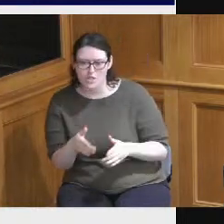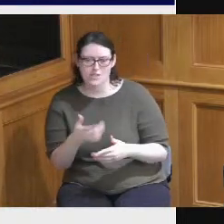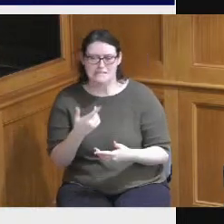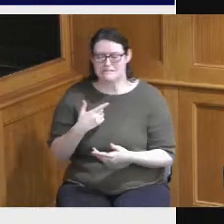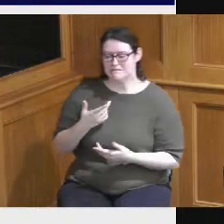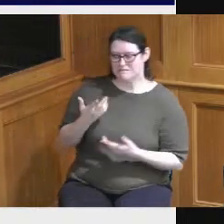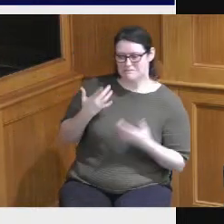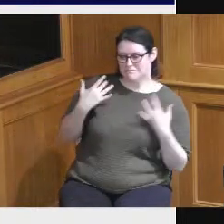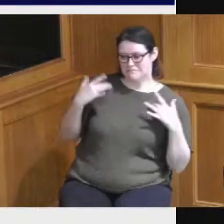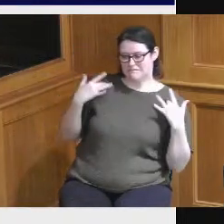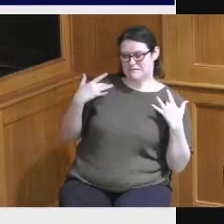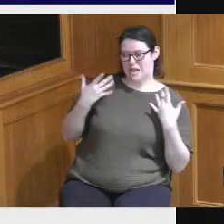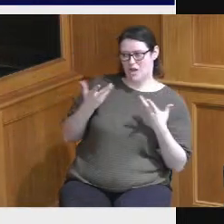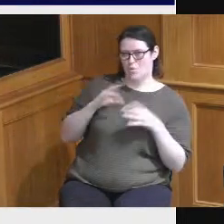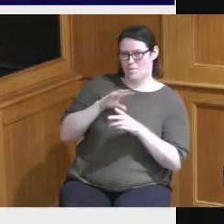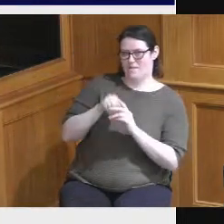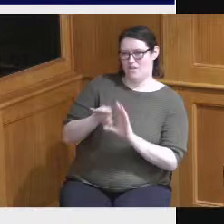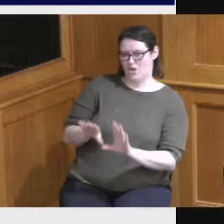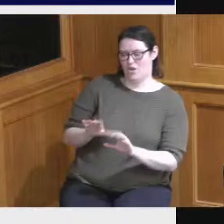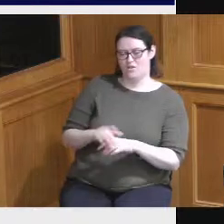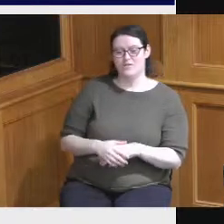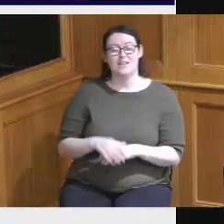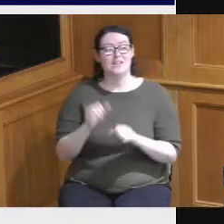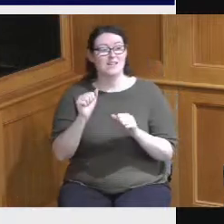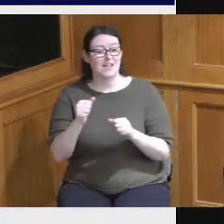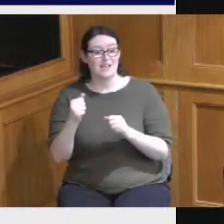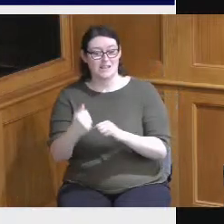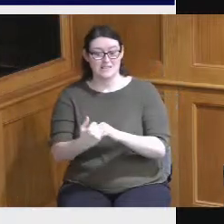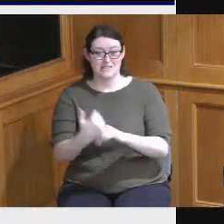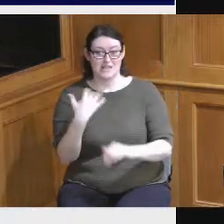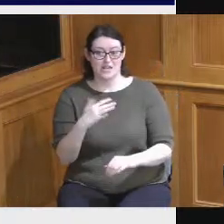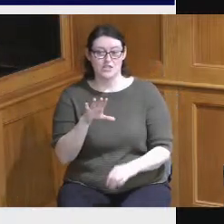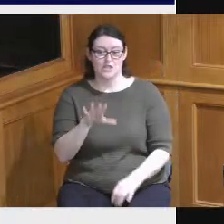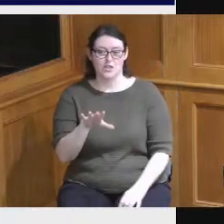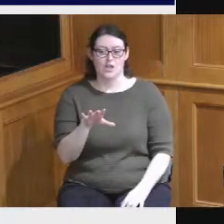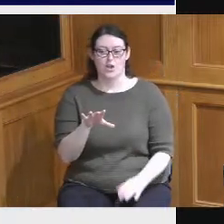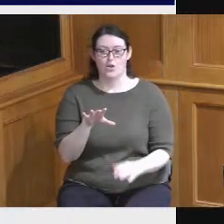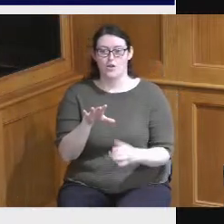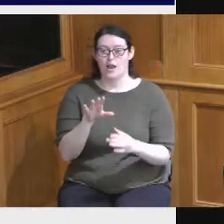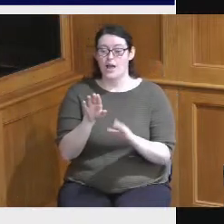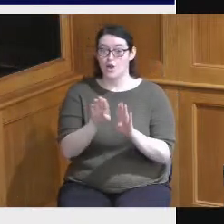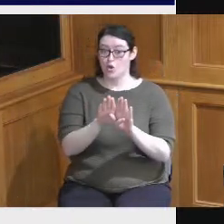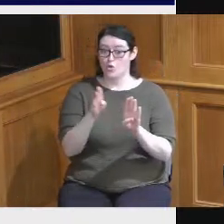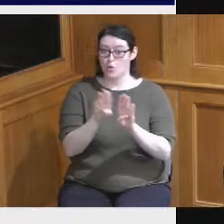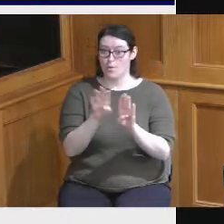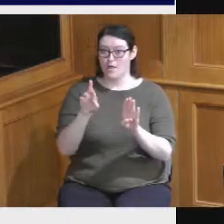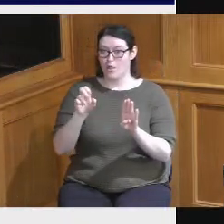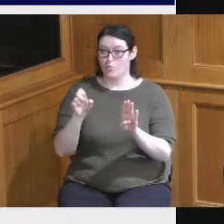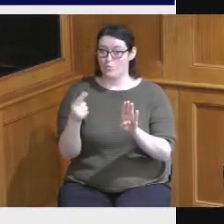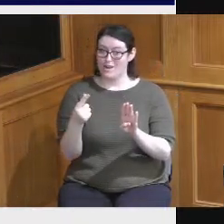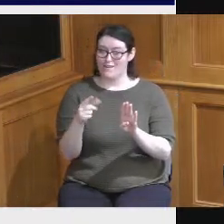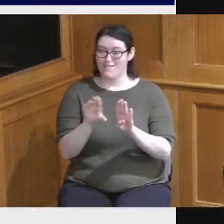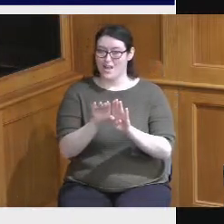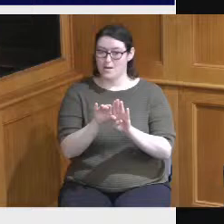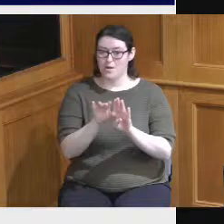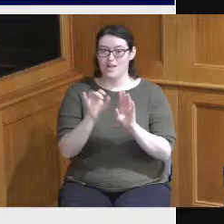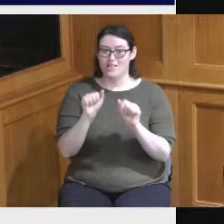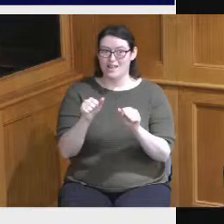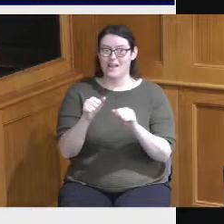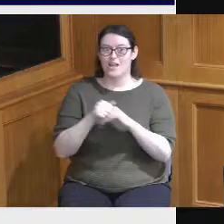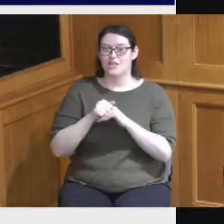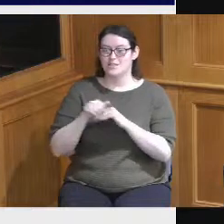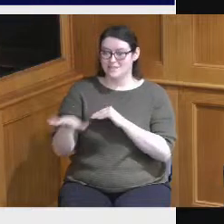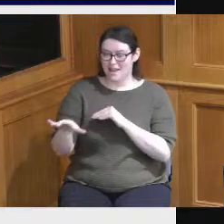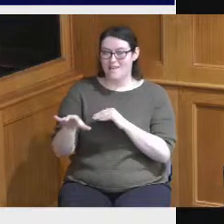whatever reason. They're going to be able to send us their doorbell or their door ring camera or whatever footage